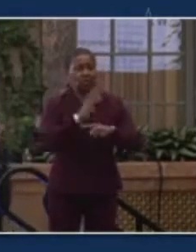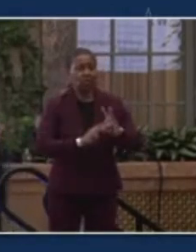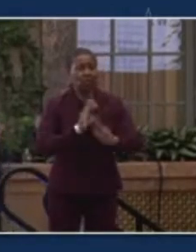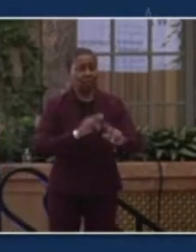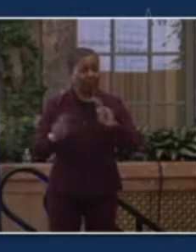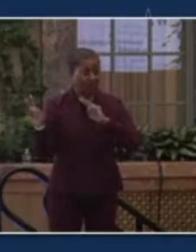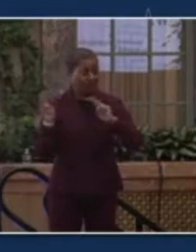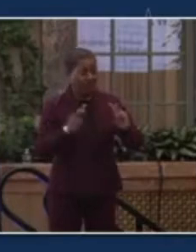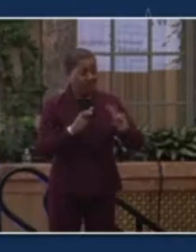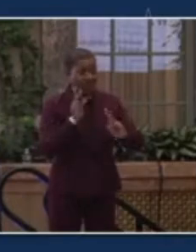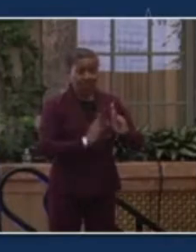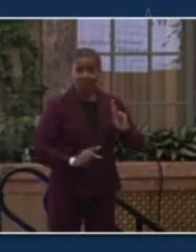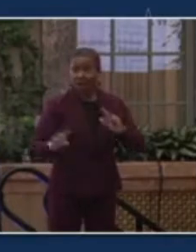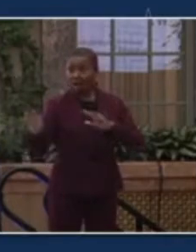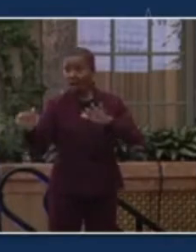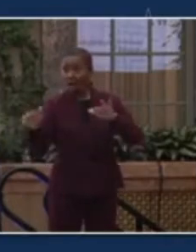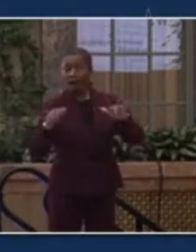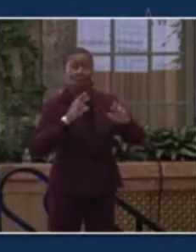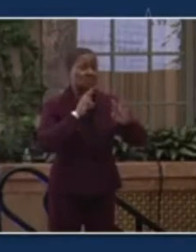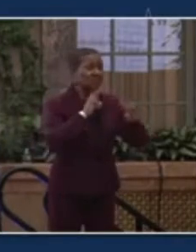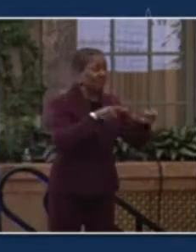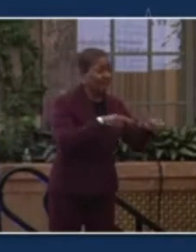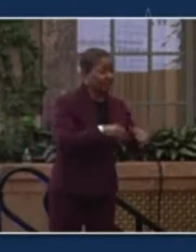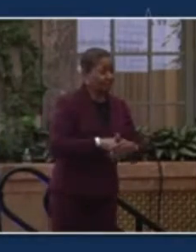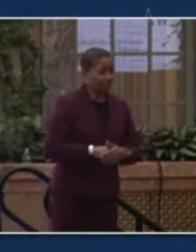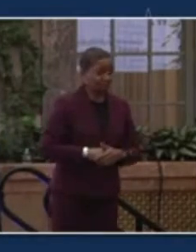and people everywhere responded.